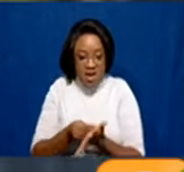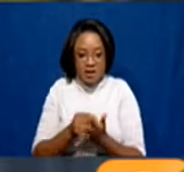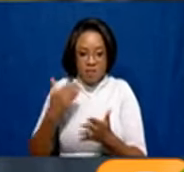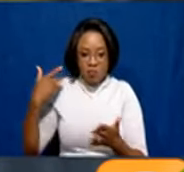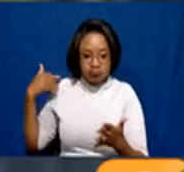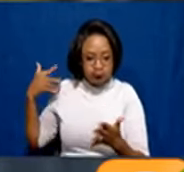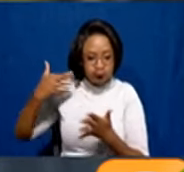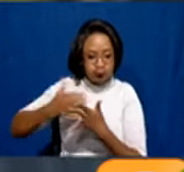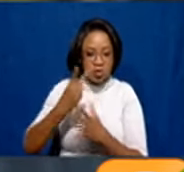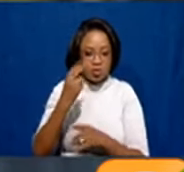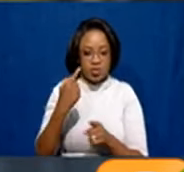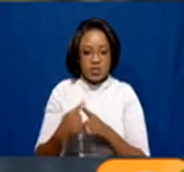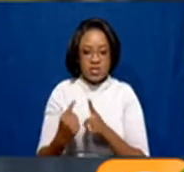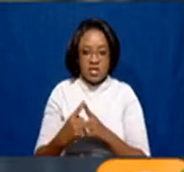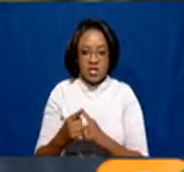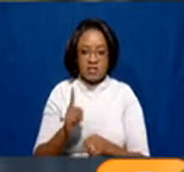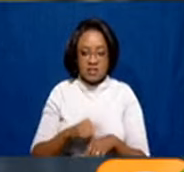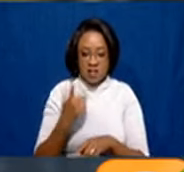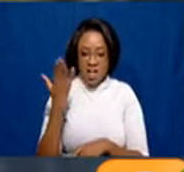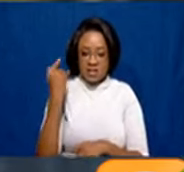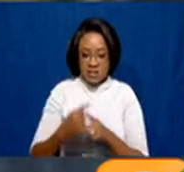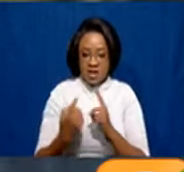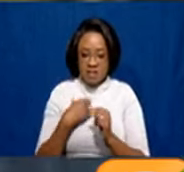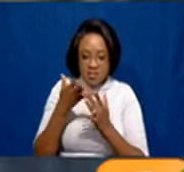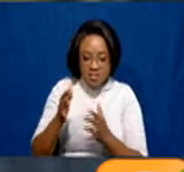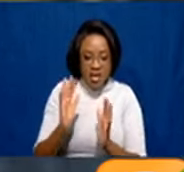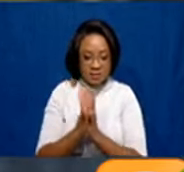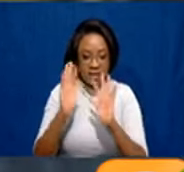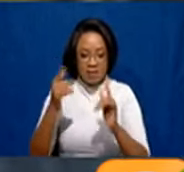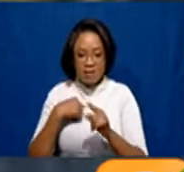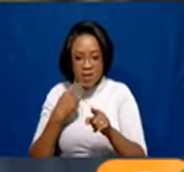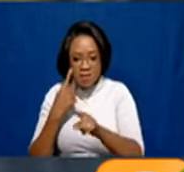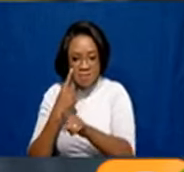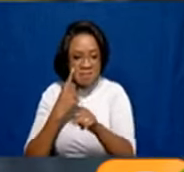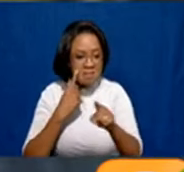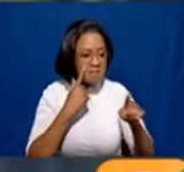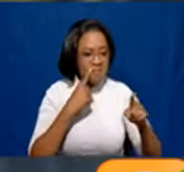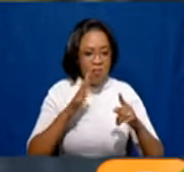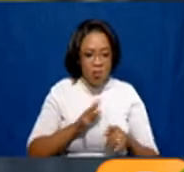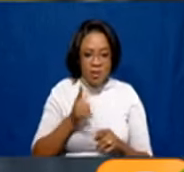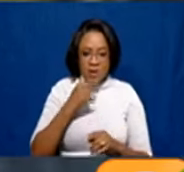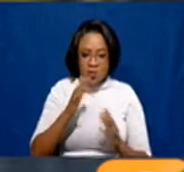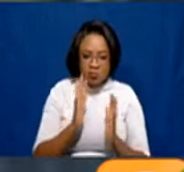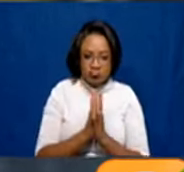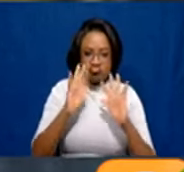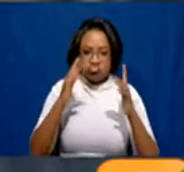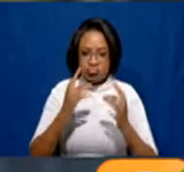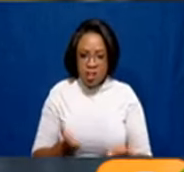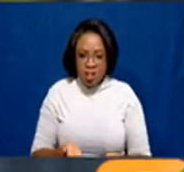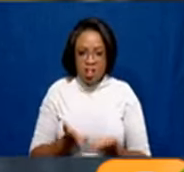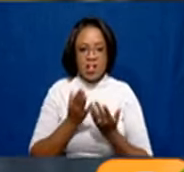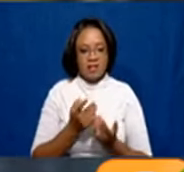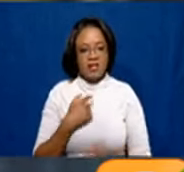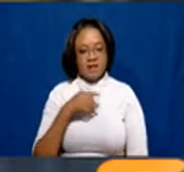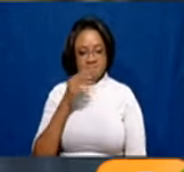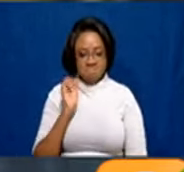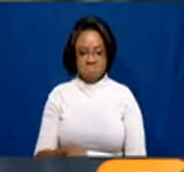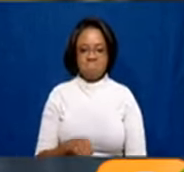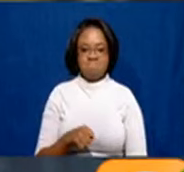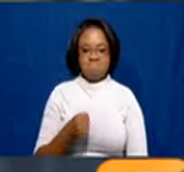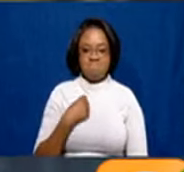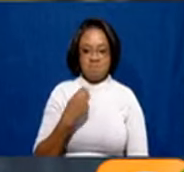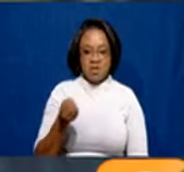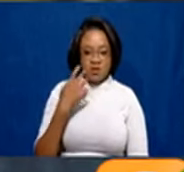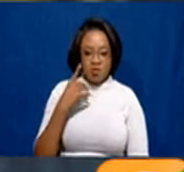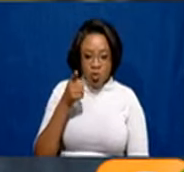years. When I was at the celebrations last year, and just seeing those women there from across the country saying, yes, this is my testimony. And not